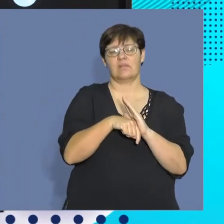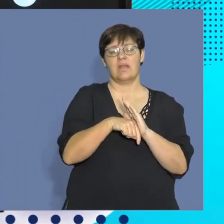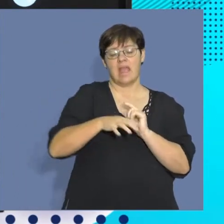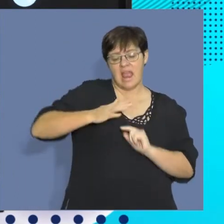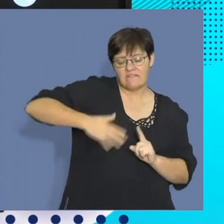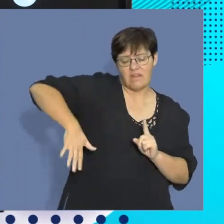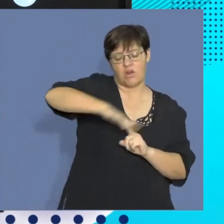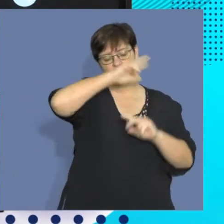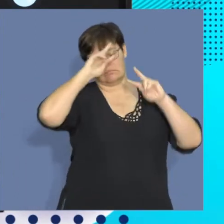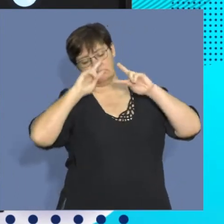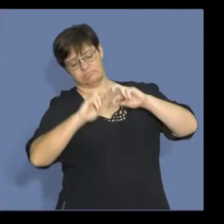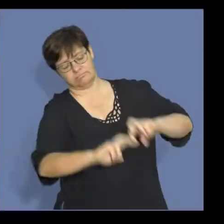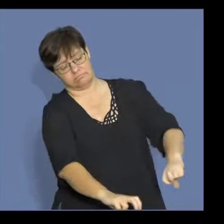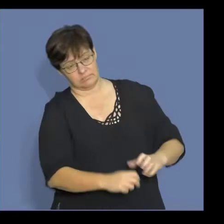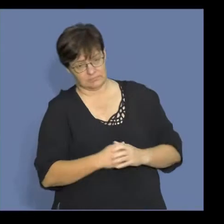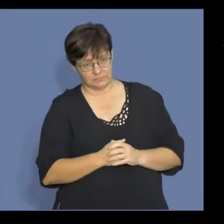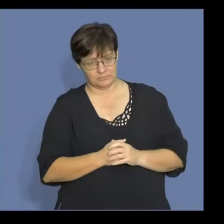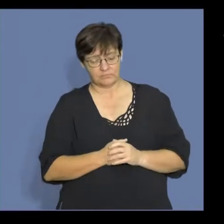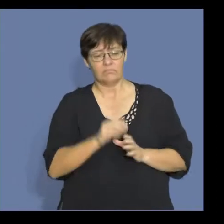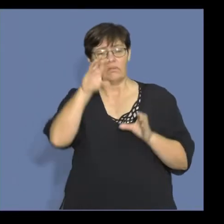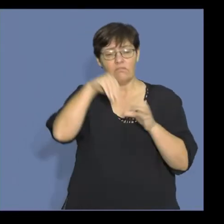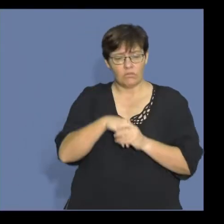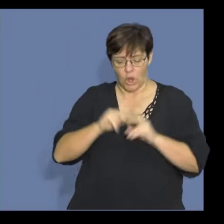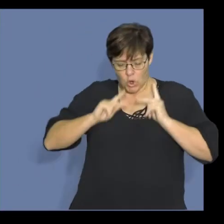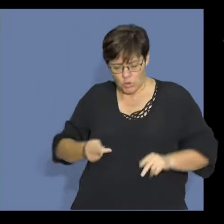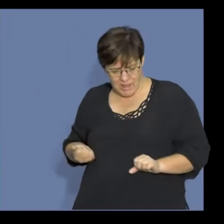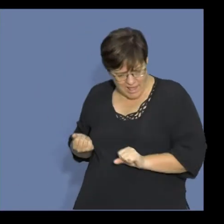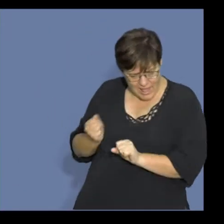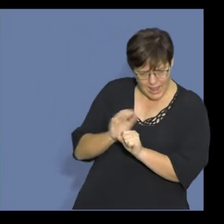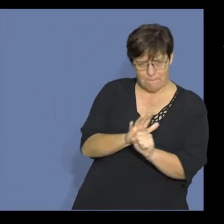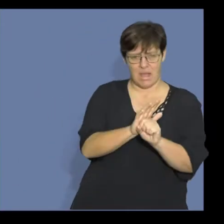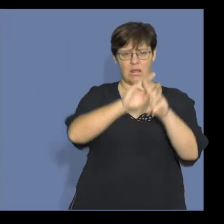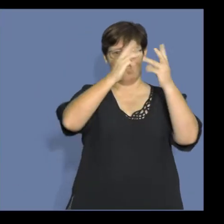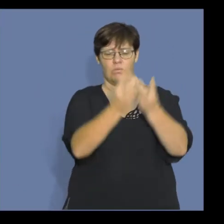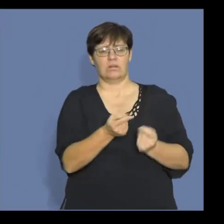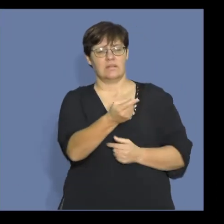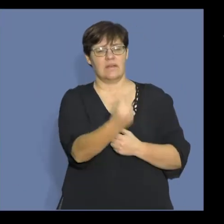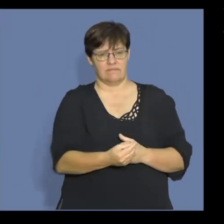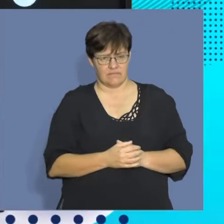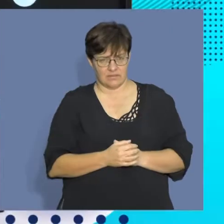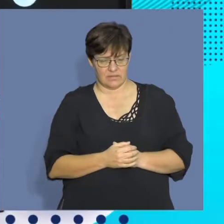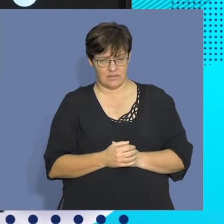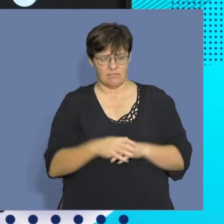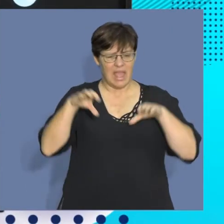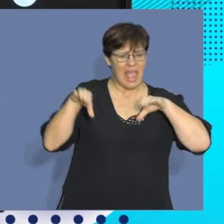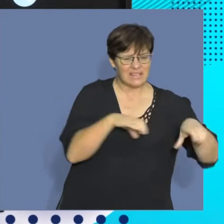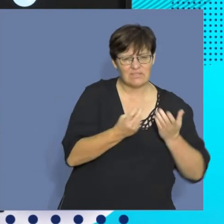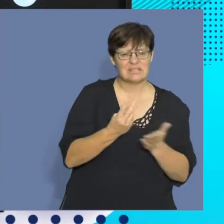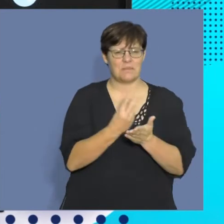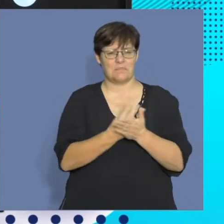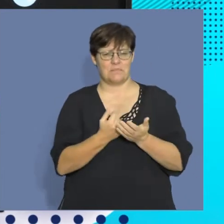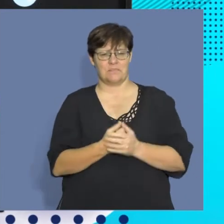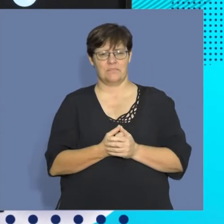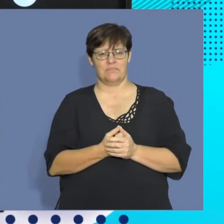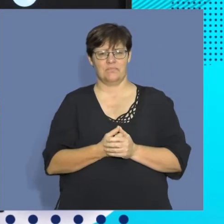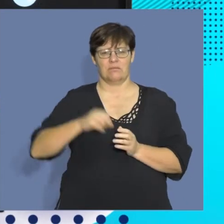environmental studies. We also included in that the human impact that we have. So in terms of the effects of human activities such